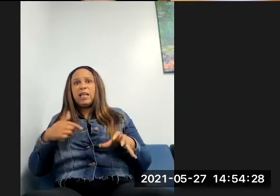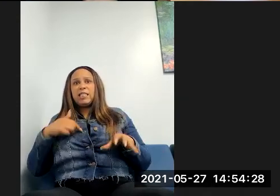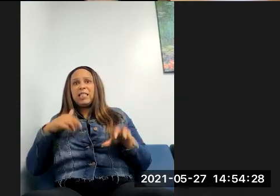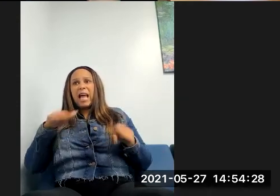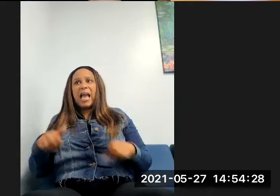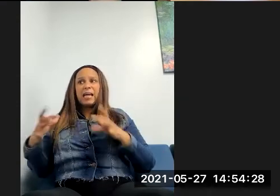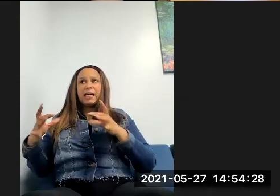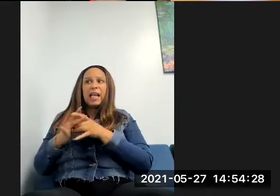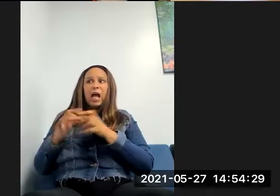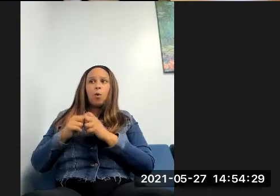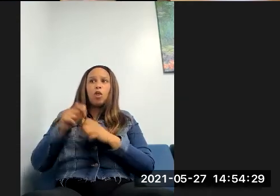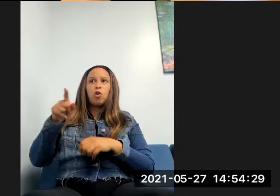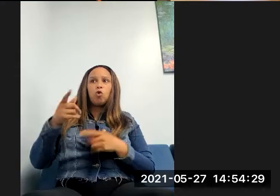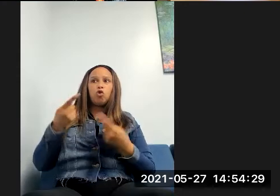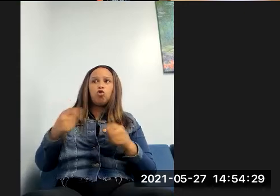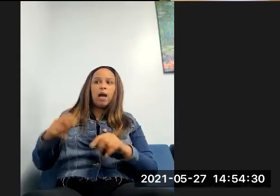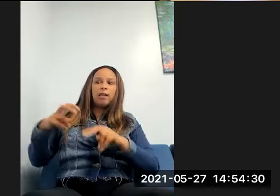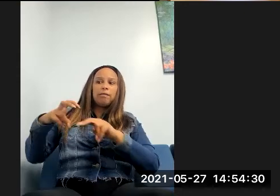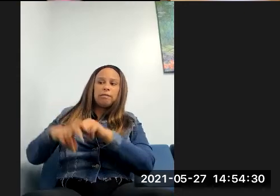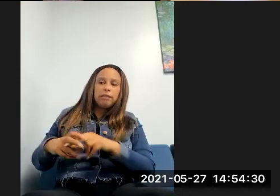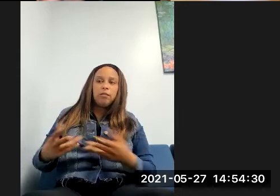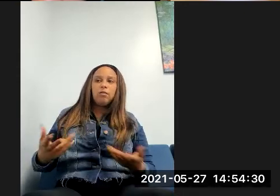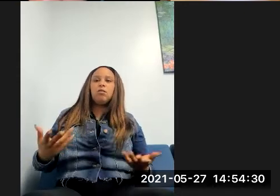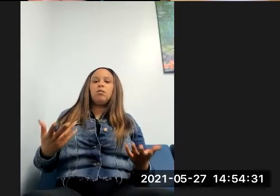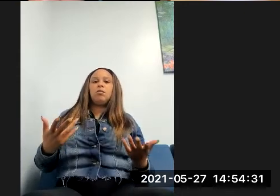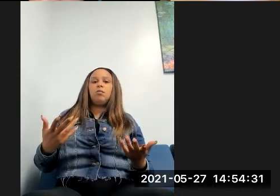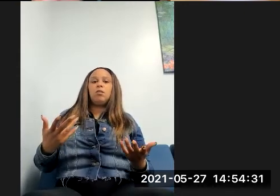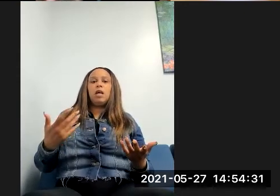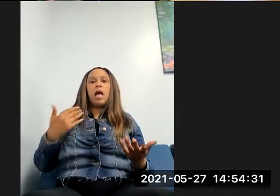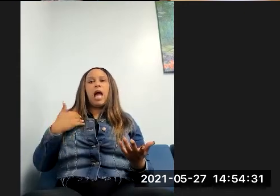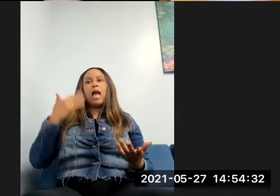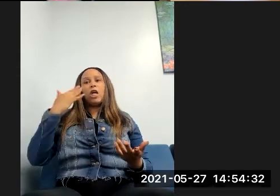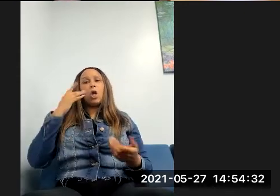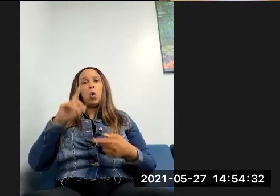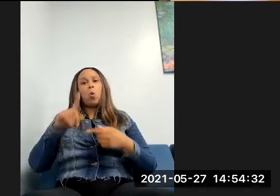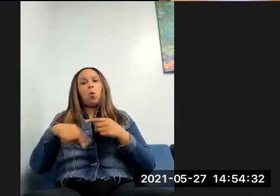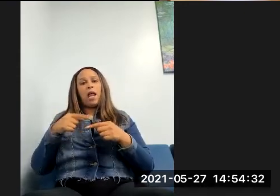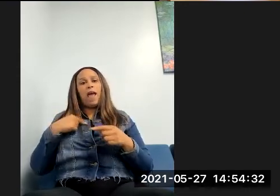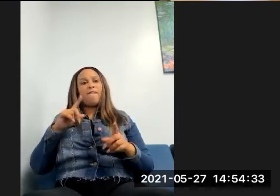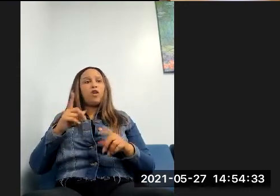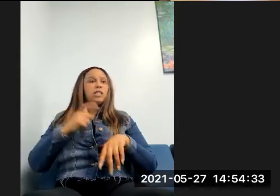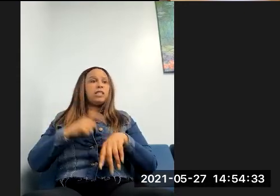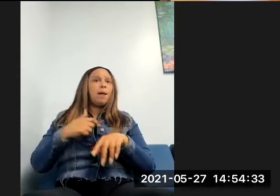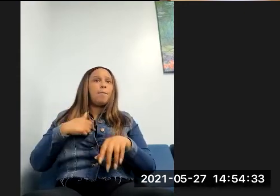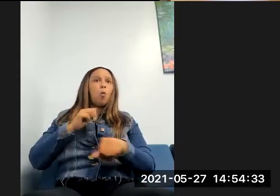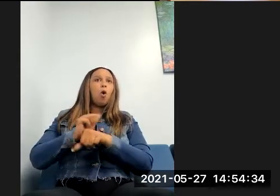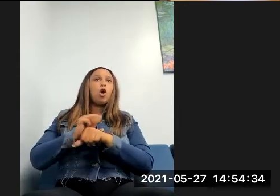give it a try? I know when I first started working in New York City,